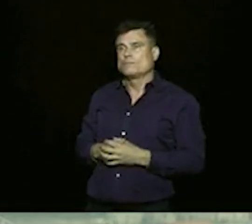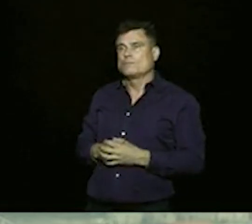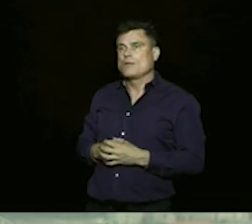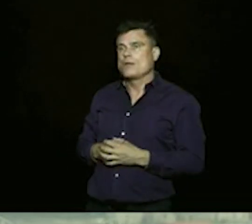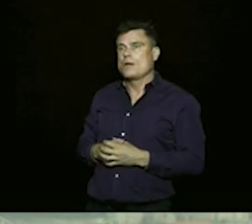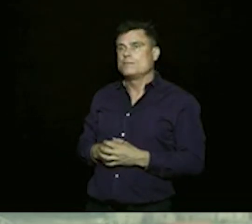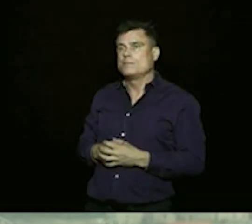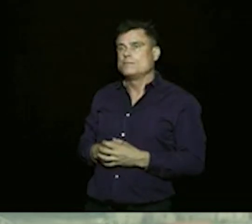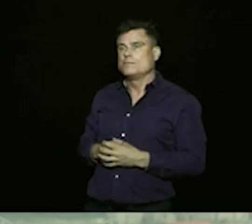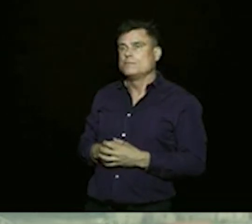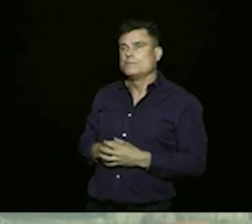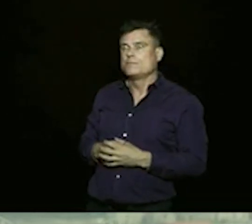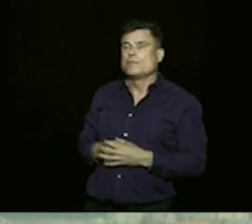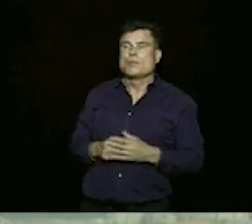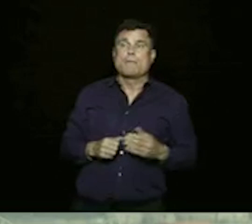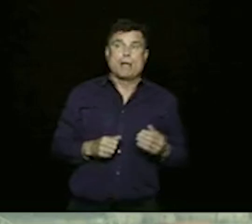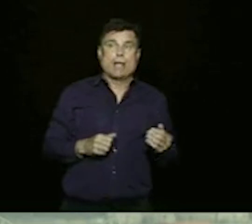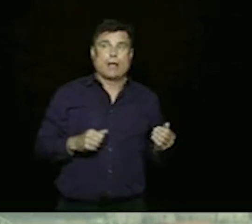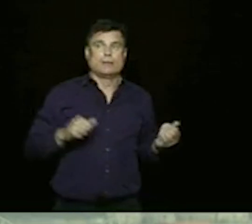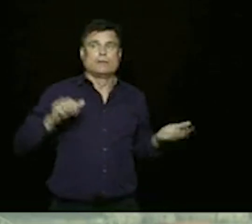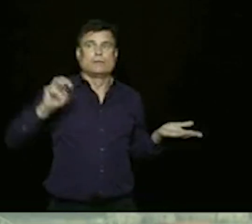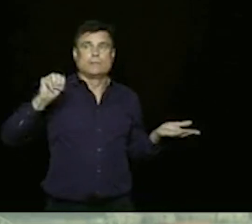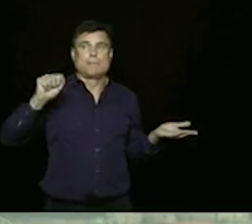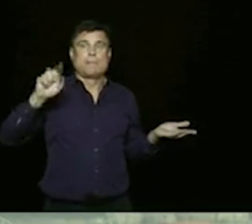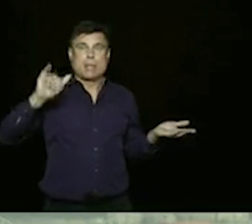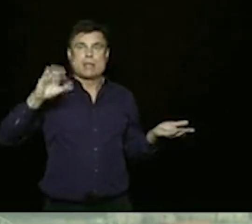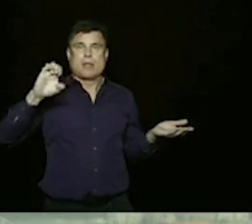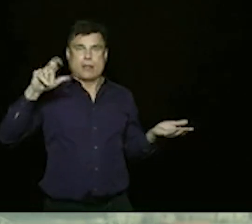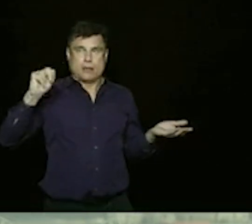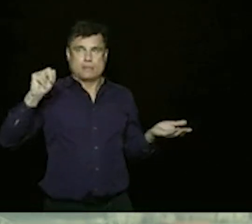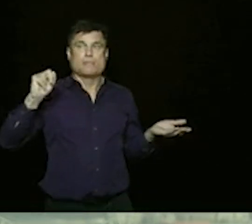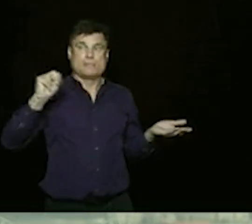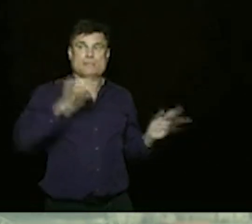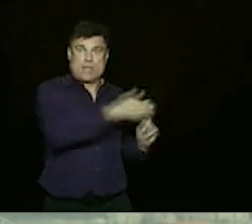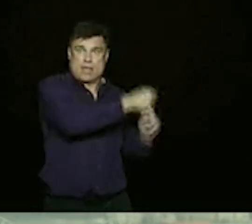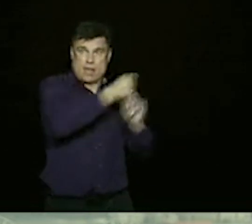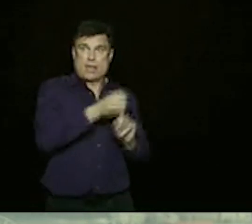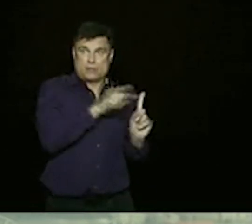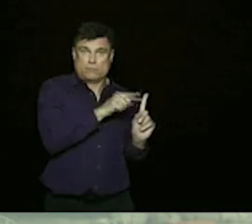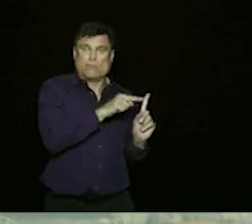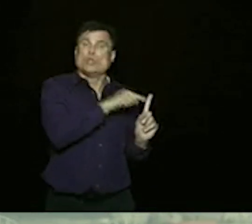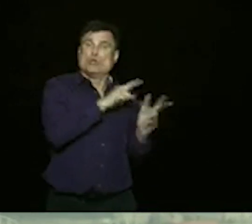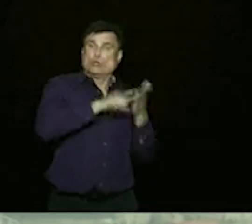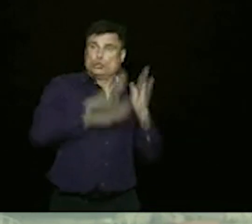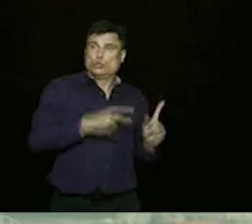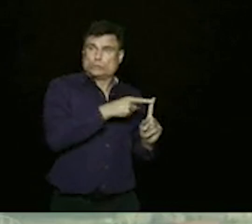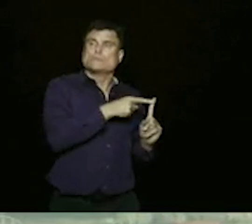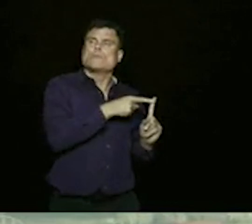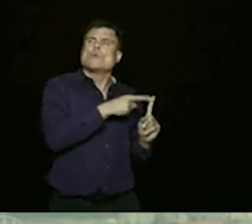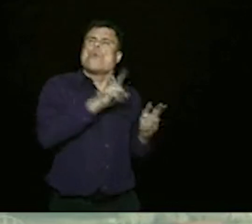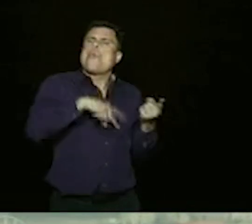the actual event itself, whether it did or didn't happen. And secondly, the broader issue by involving other